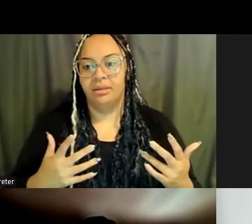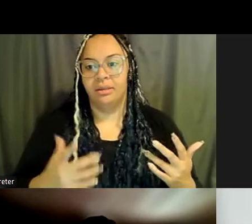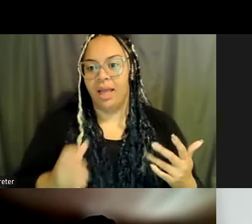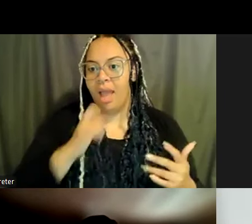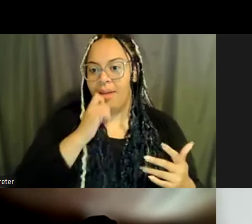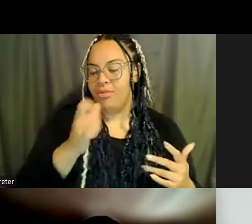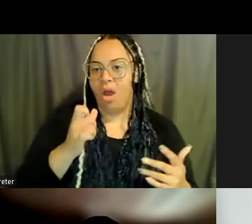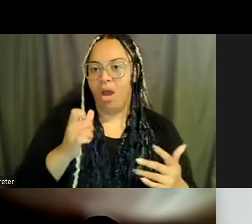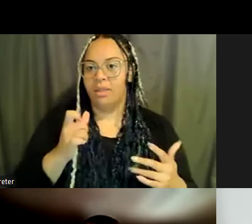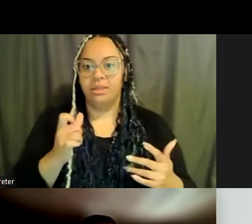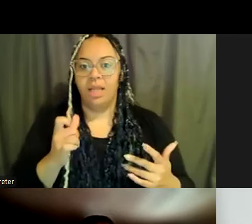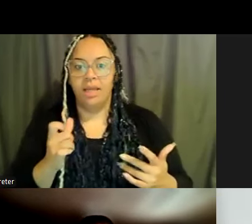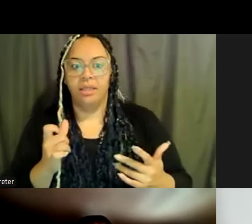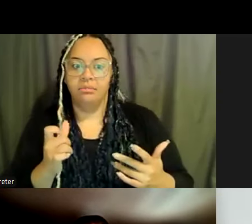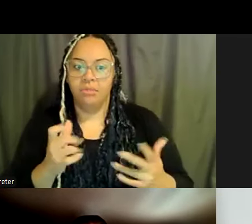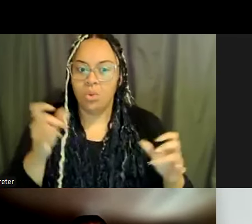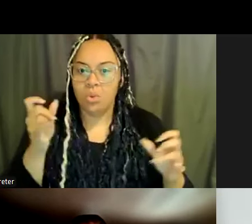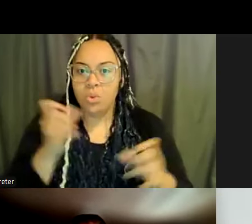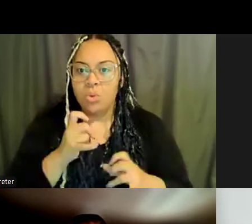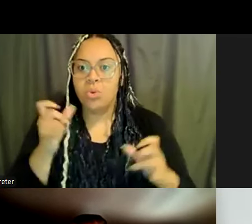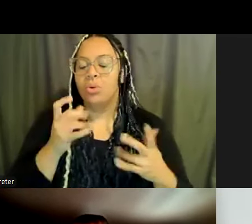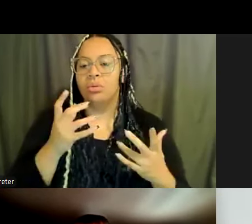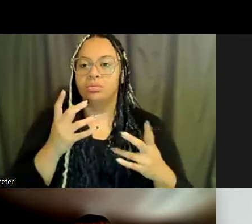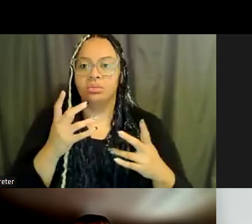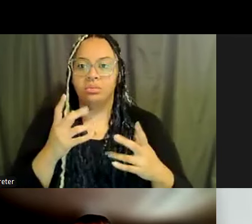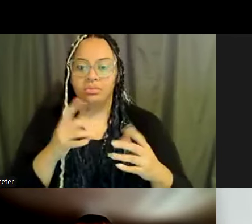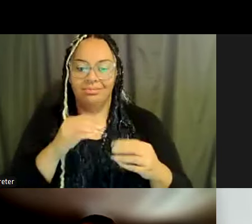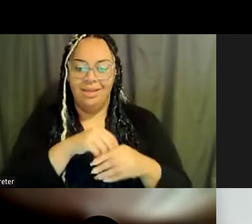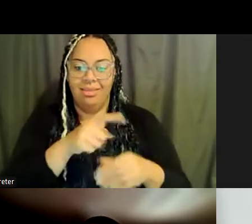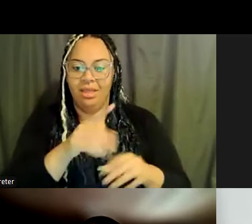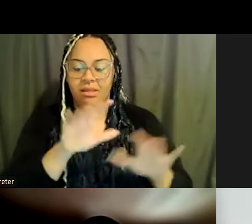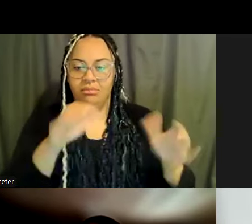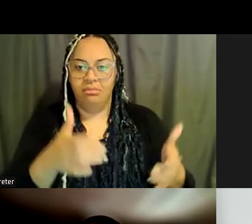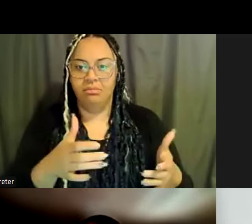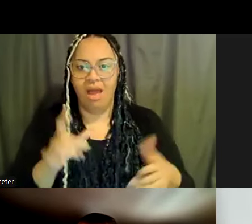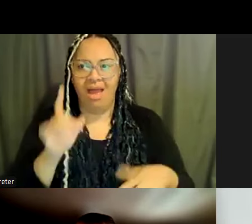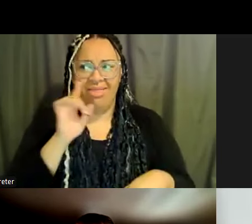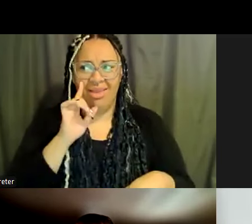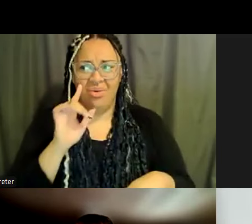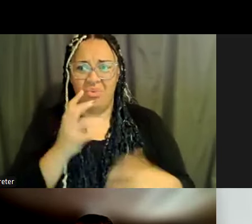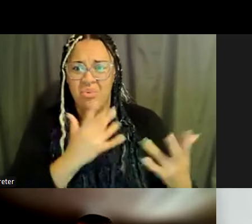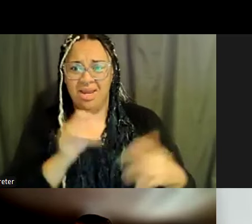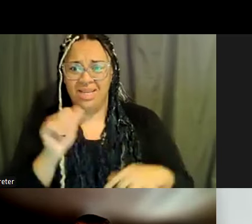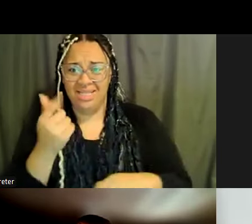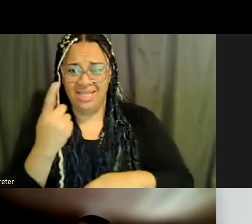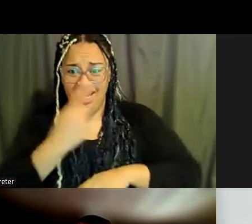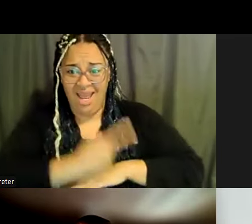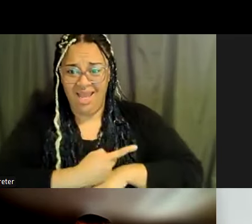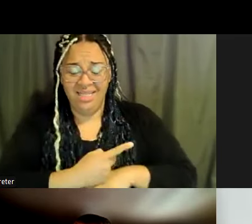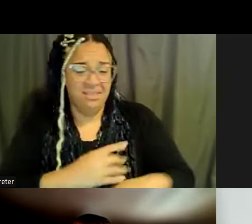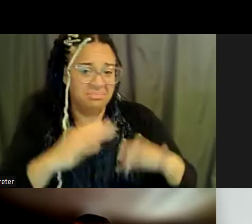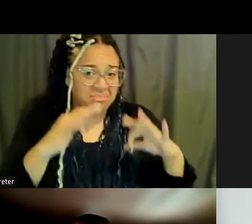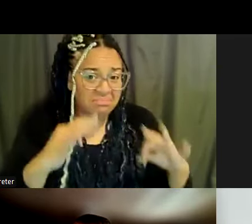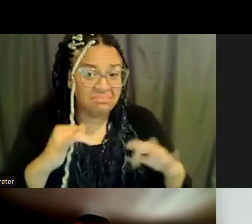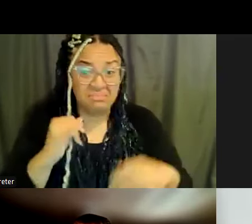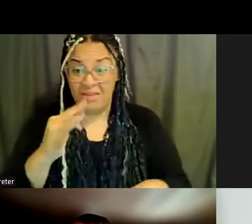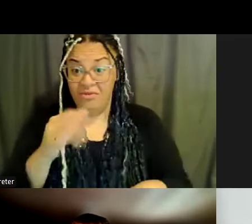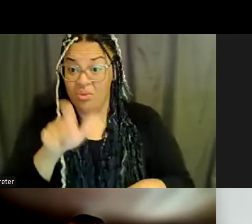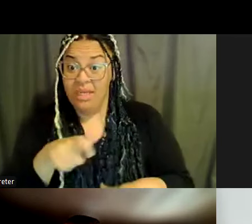category. I have no problem with people waiting 10 days for a firearm. I think if you need a firearm that badly today, you probably don't need a firearm